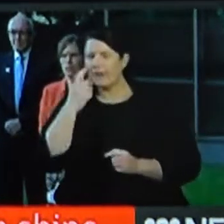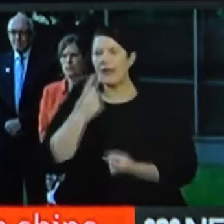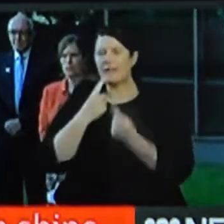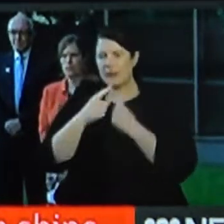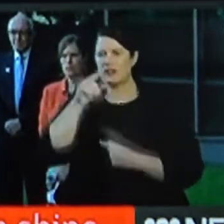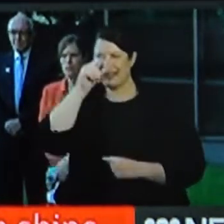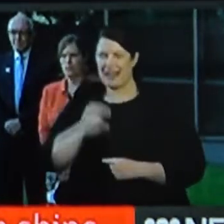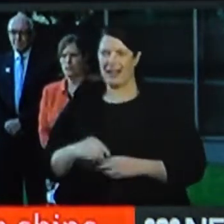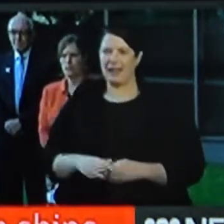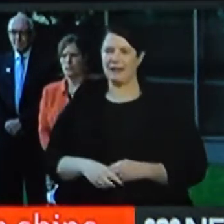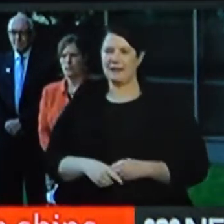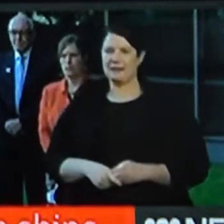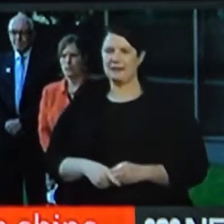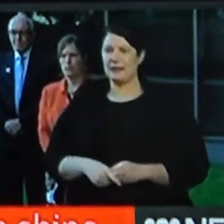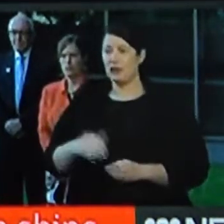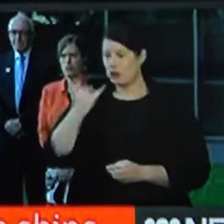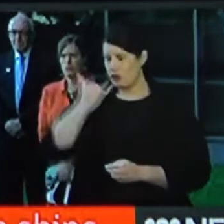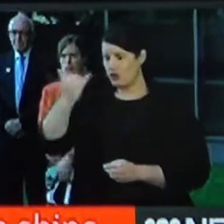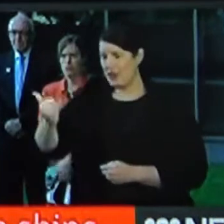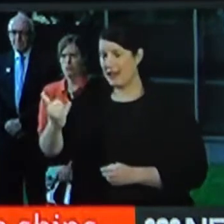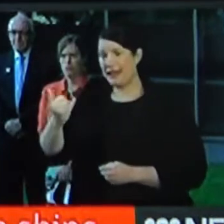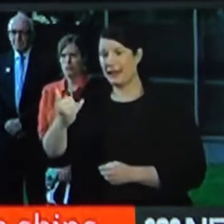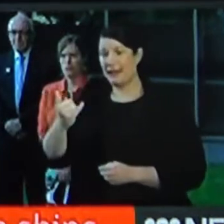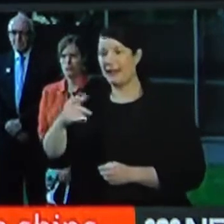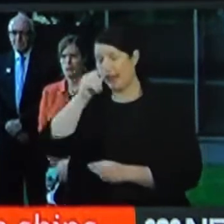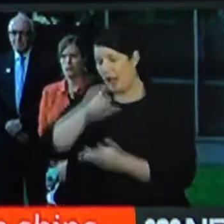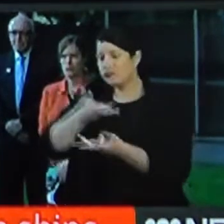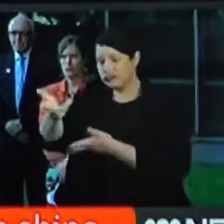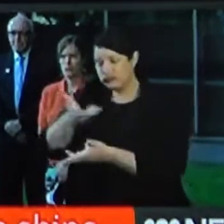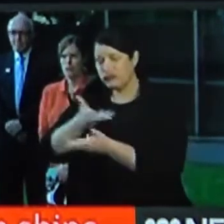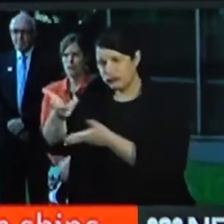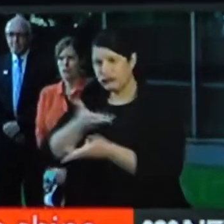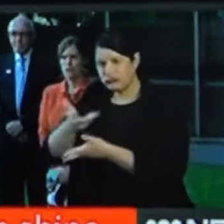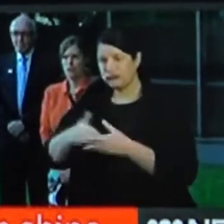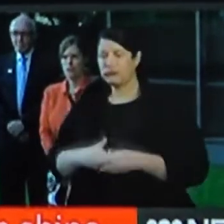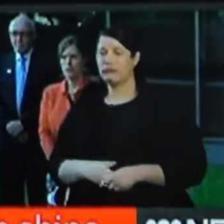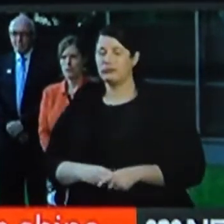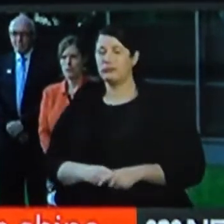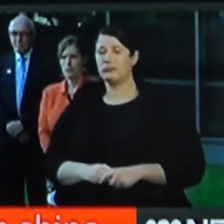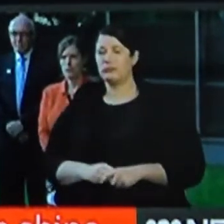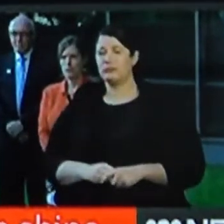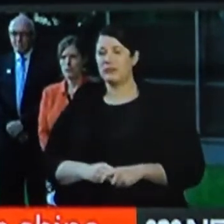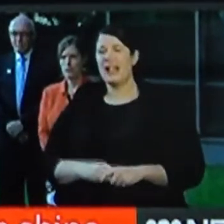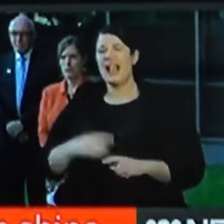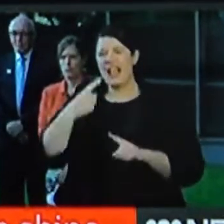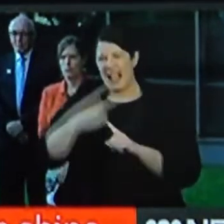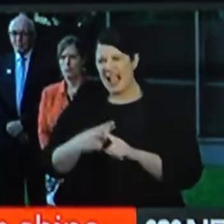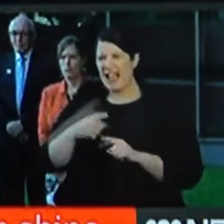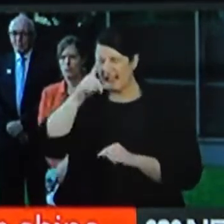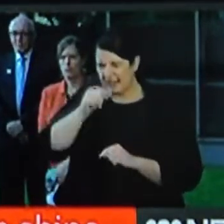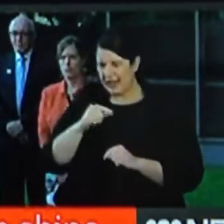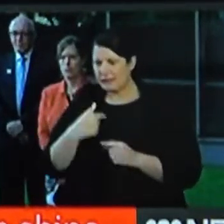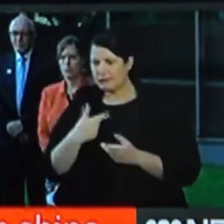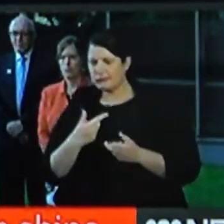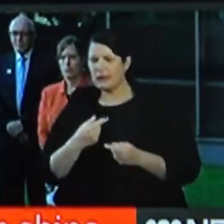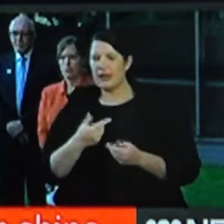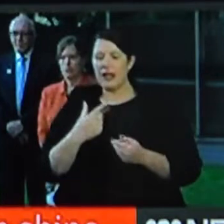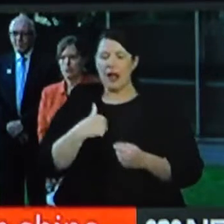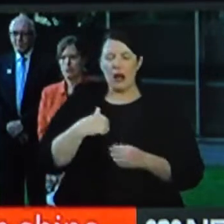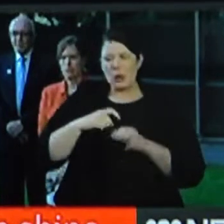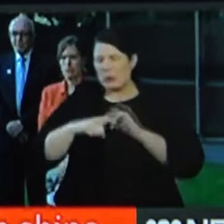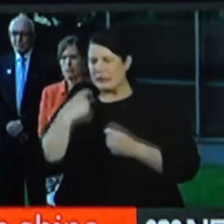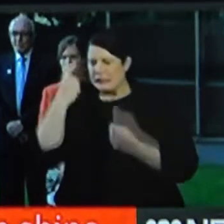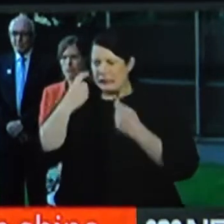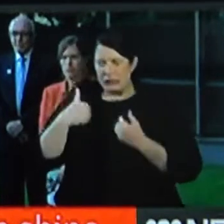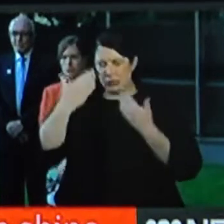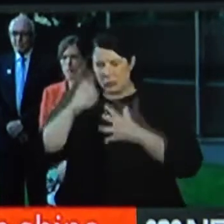know that someone will be at the end of the phone if you need them. Please know that someone will be available to support you depending on your needs, or provide you with information, because even